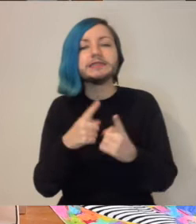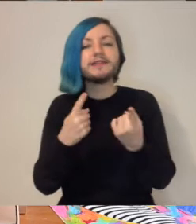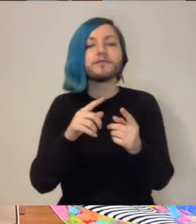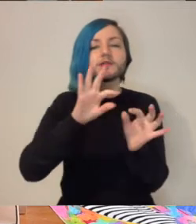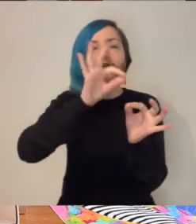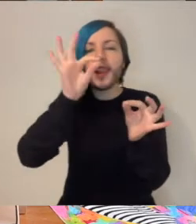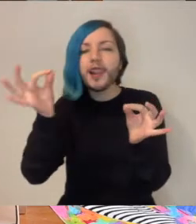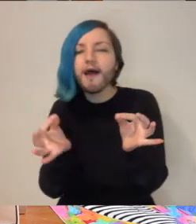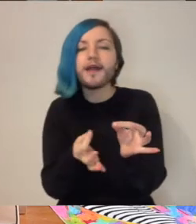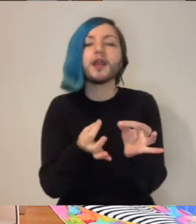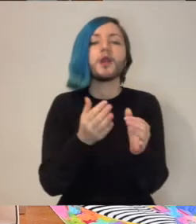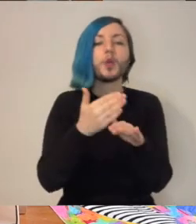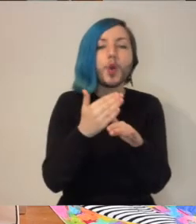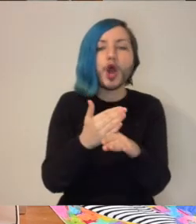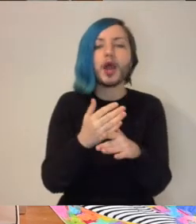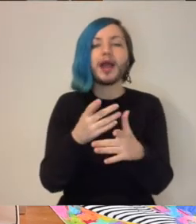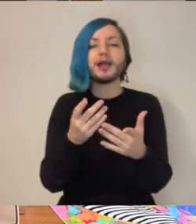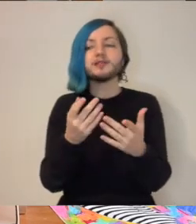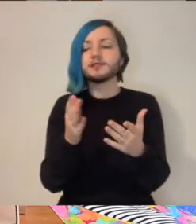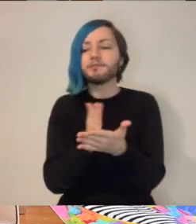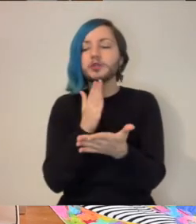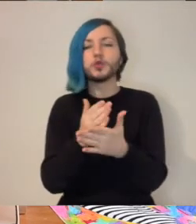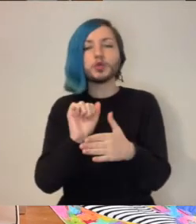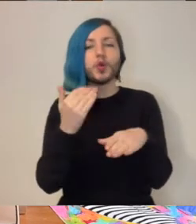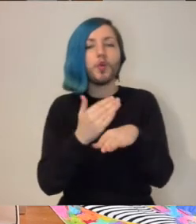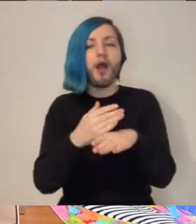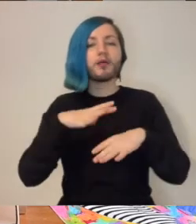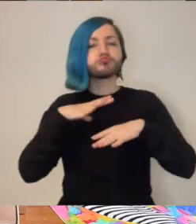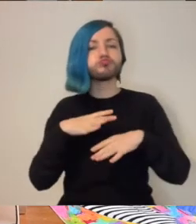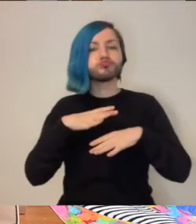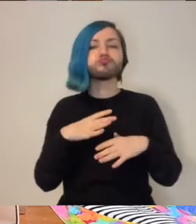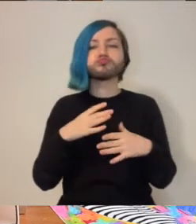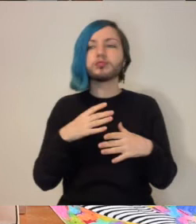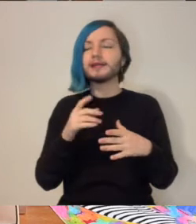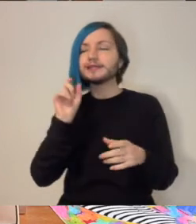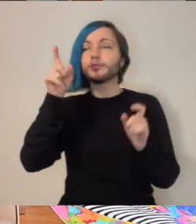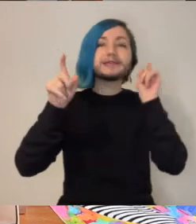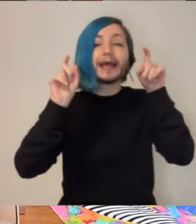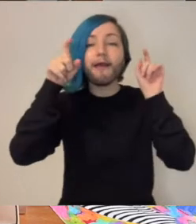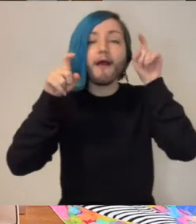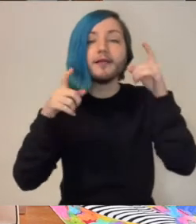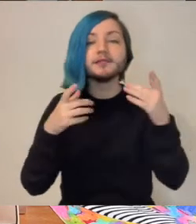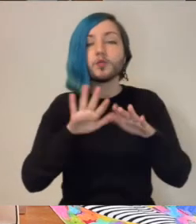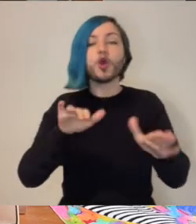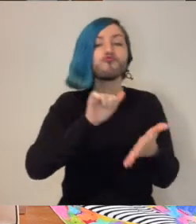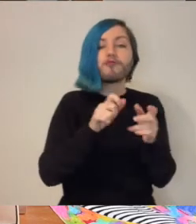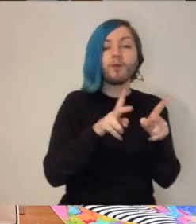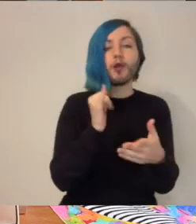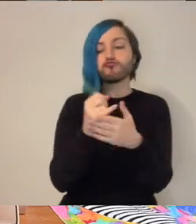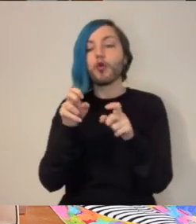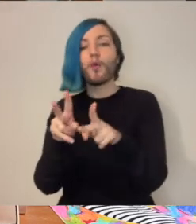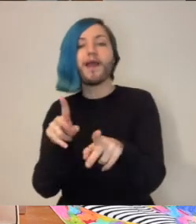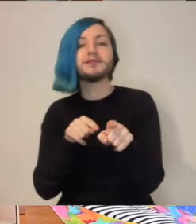with different sorts of line work, keeping things very loose and spontaneous, so there's no right or wrong way